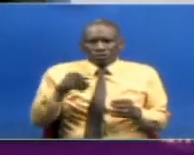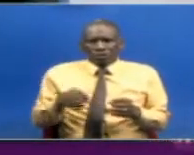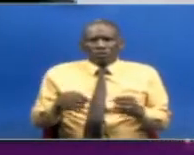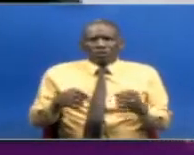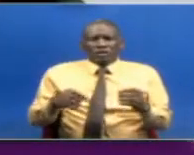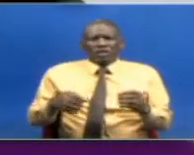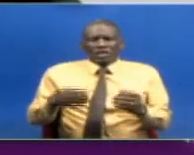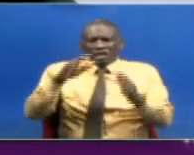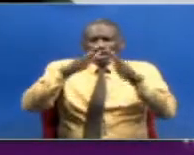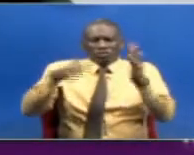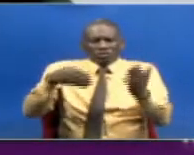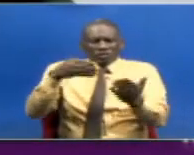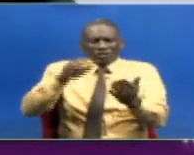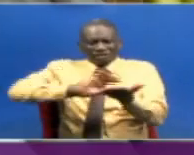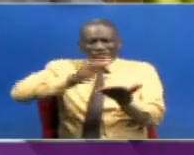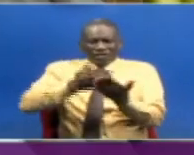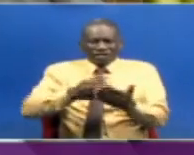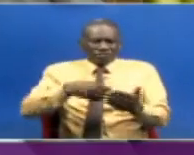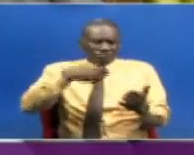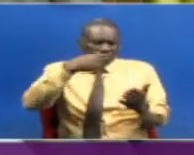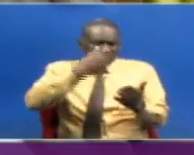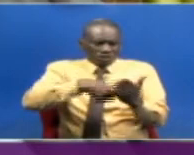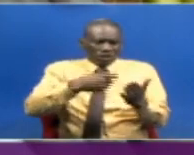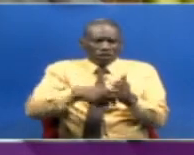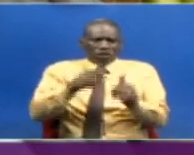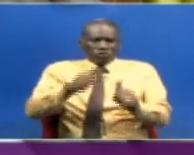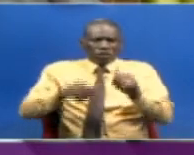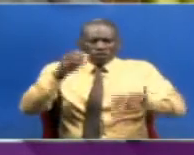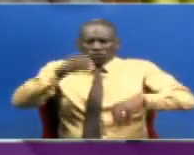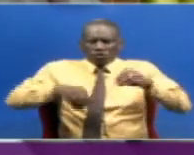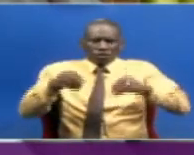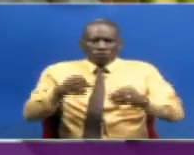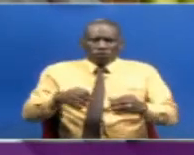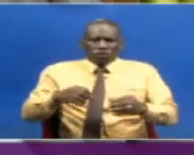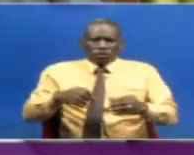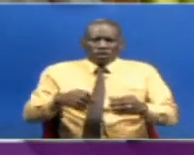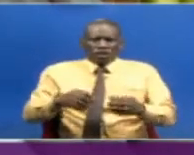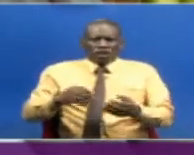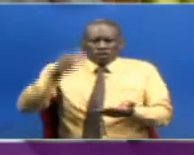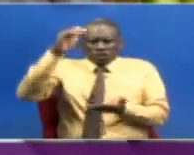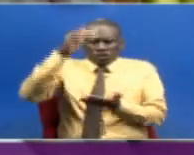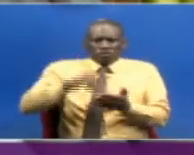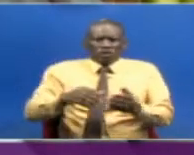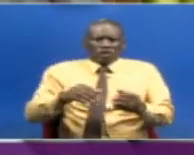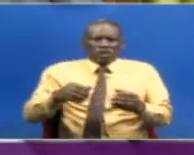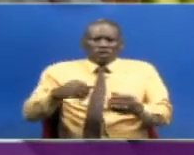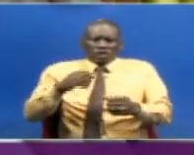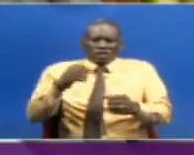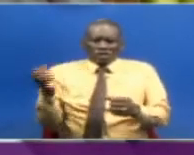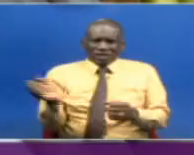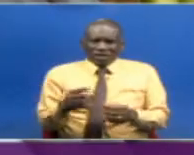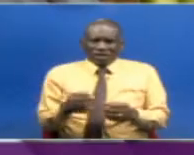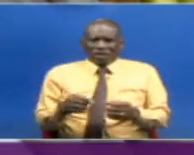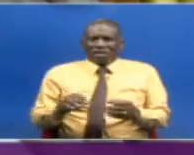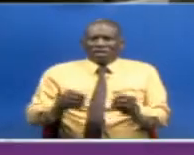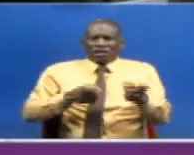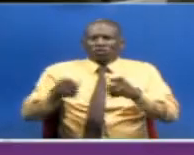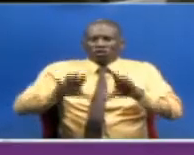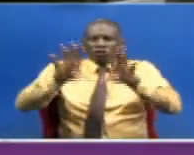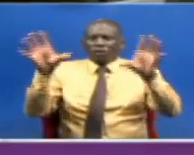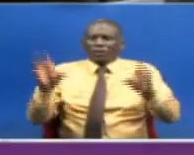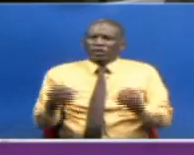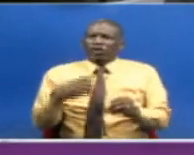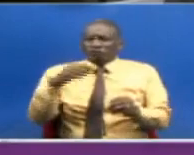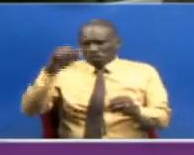fund levy, which has now contributed to the shrinking employees' payslip, the Controller of Budget called on the government to ensure